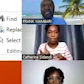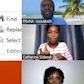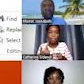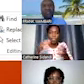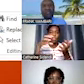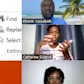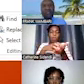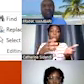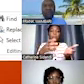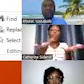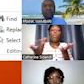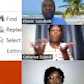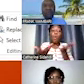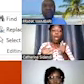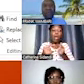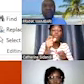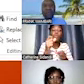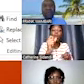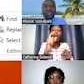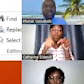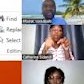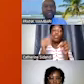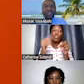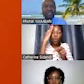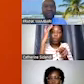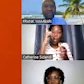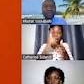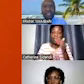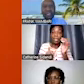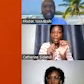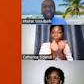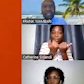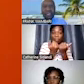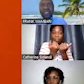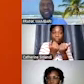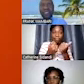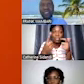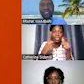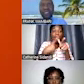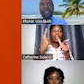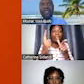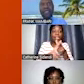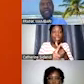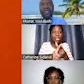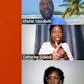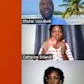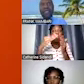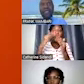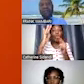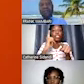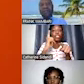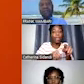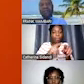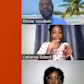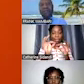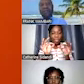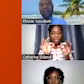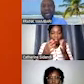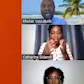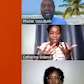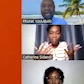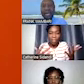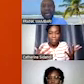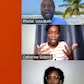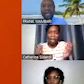you did not anticipate what was going to happen. And most of the time when these things happen, they are very, very, very